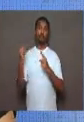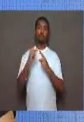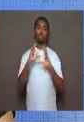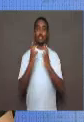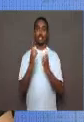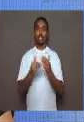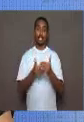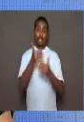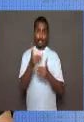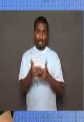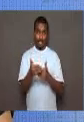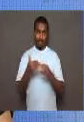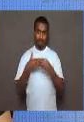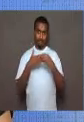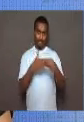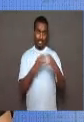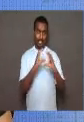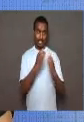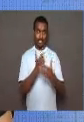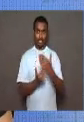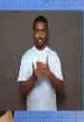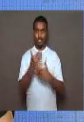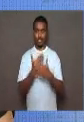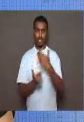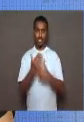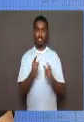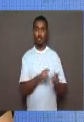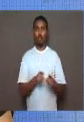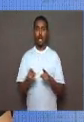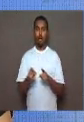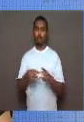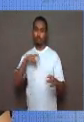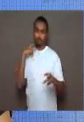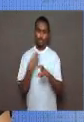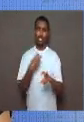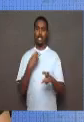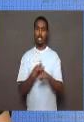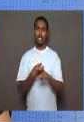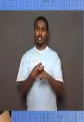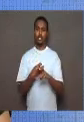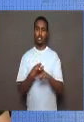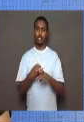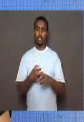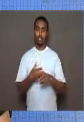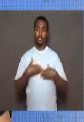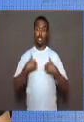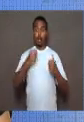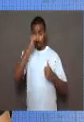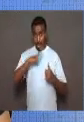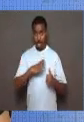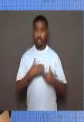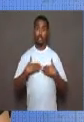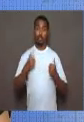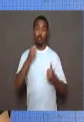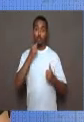class. Then lead a class discussion about the challenges that are facing young men